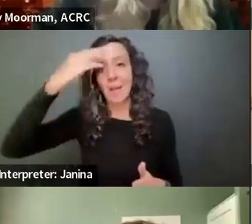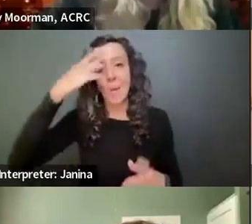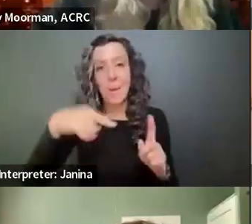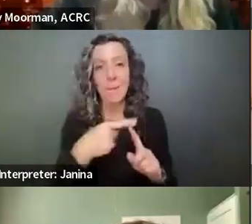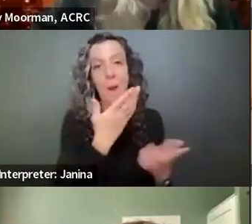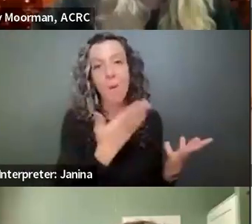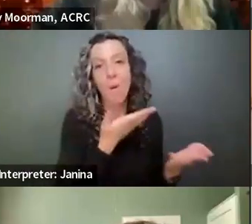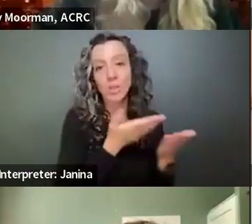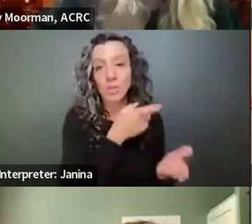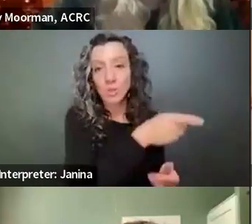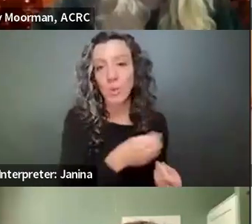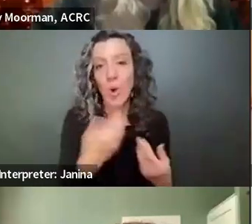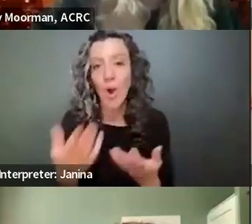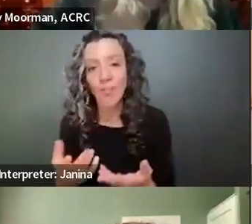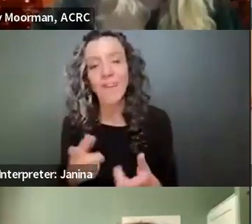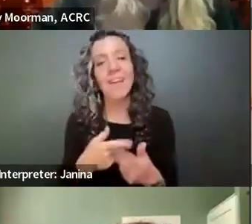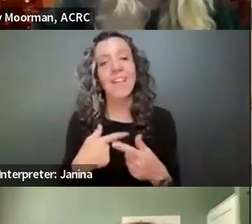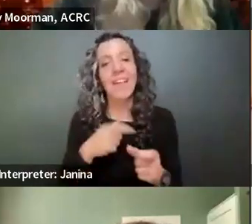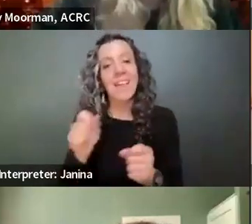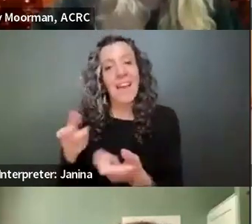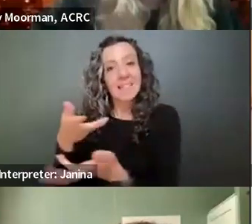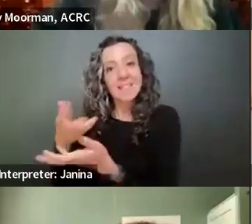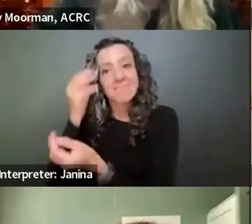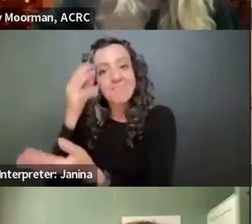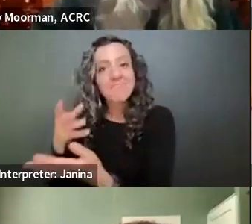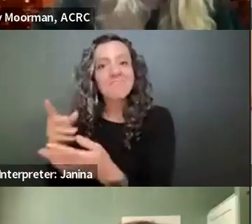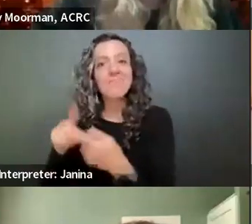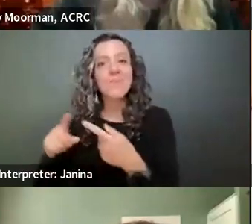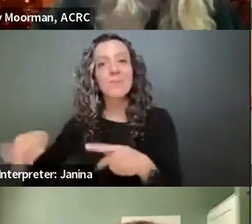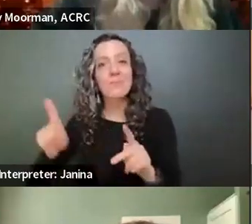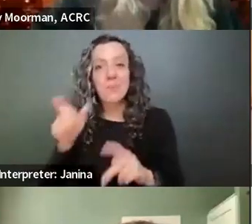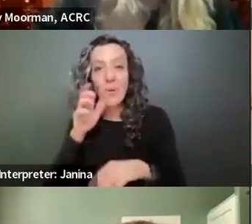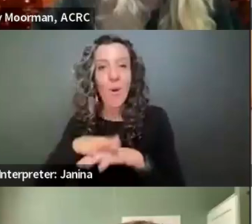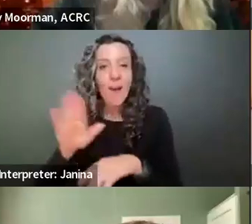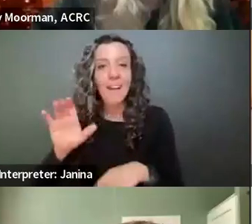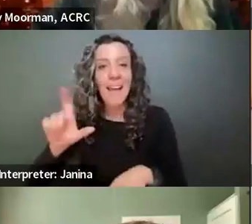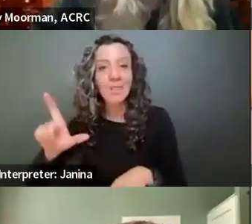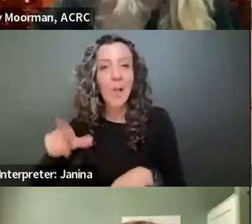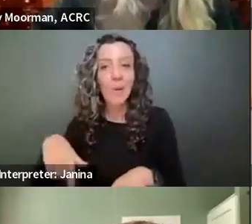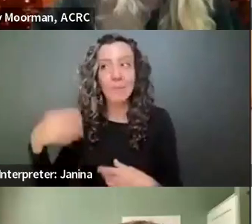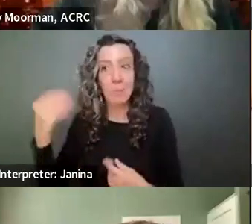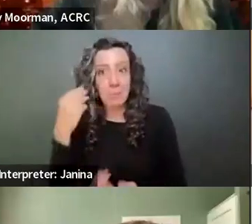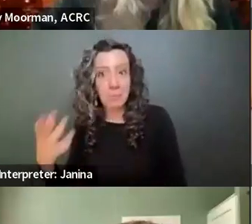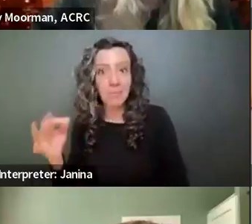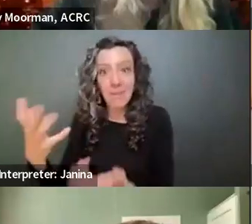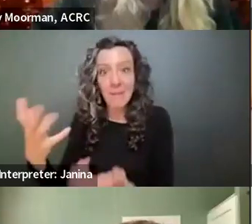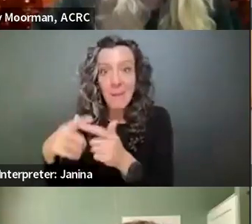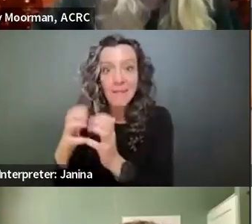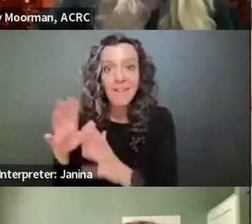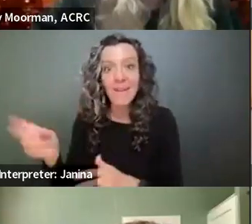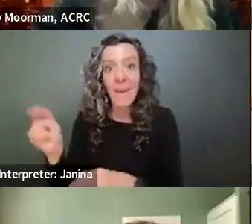can consult with the individuals that are on their caseload, right? To make sure that they're aware if they're trying to start their own business, that there's programs out